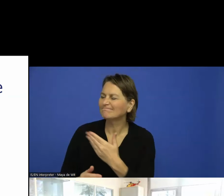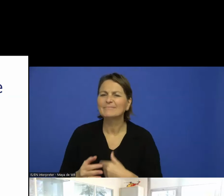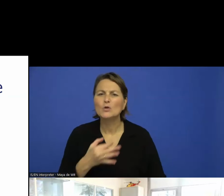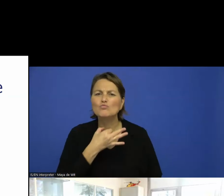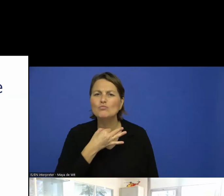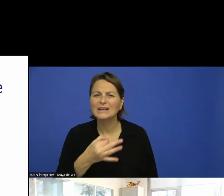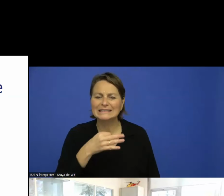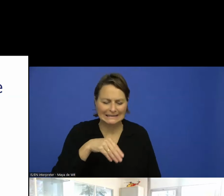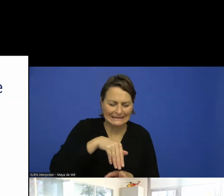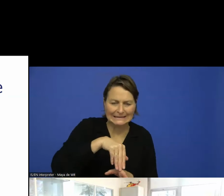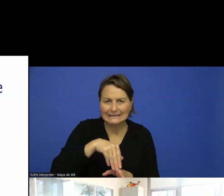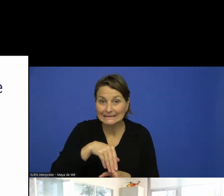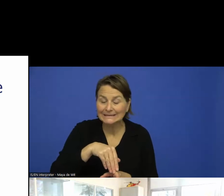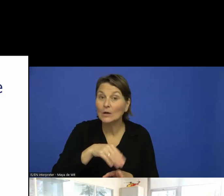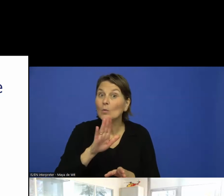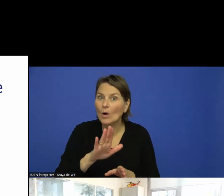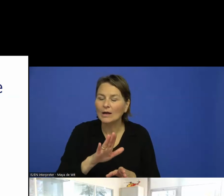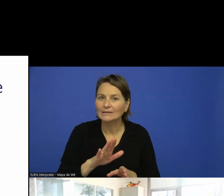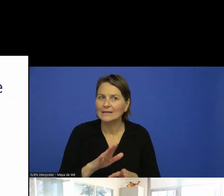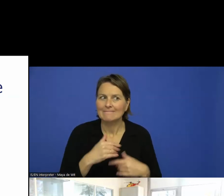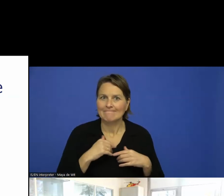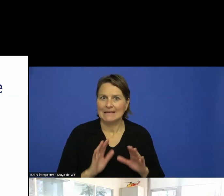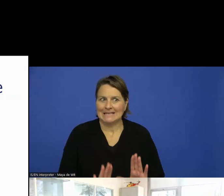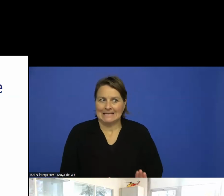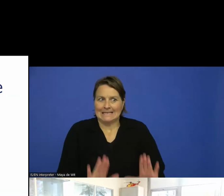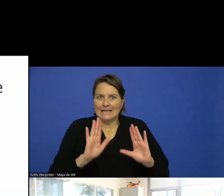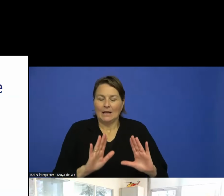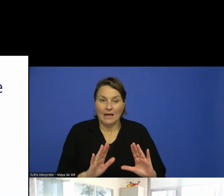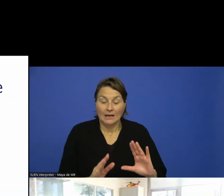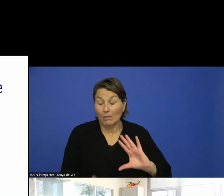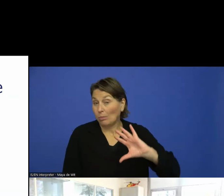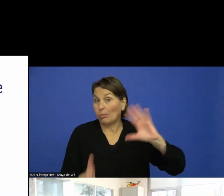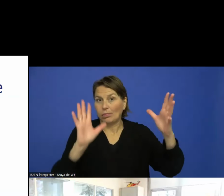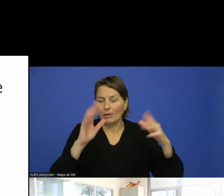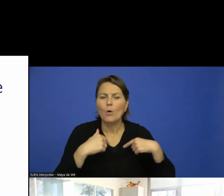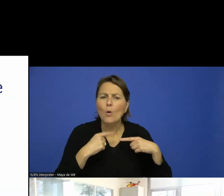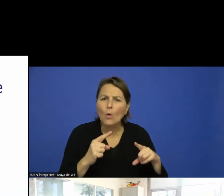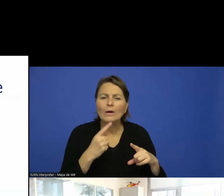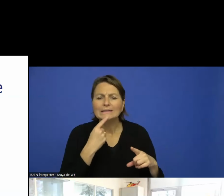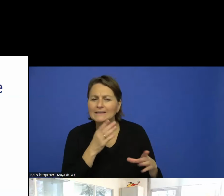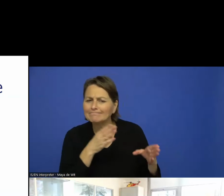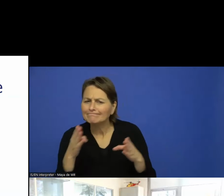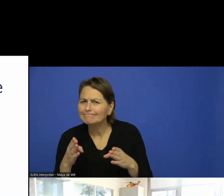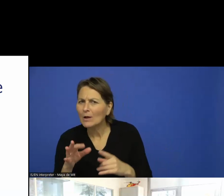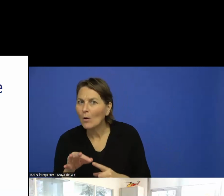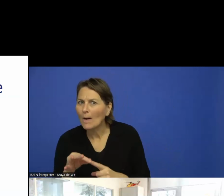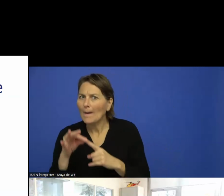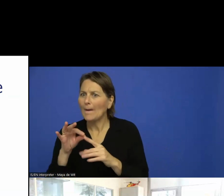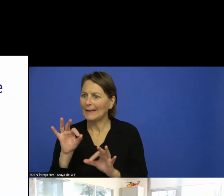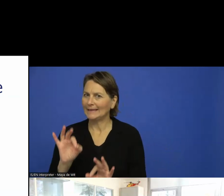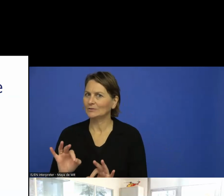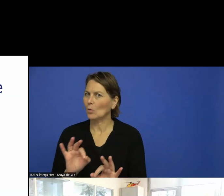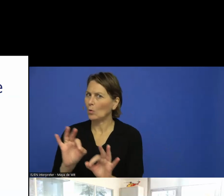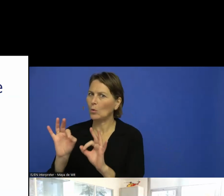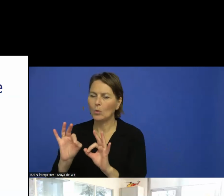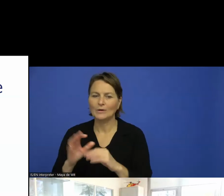avoid accidents, but we're also trying to learn from what we do that is exceptional. And again, we can apply that